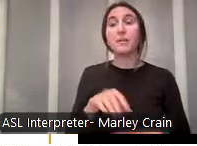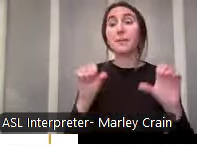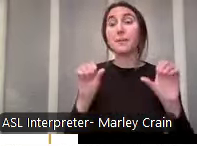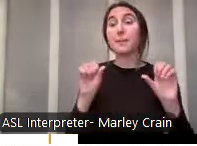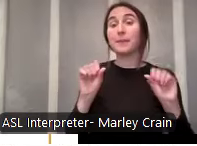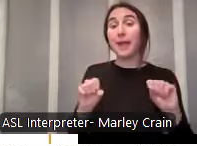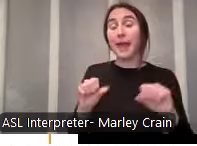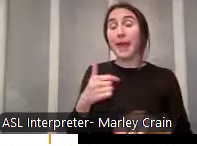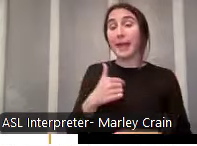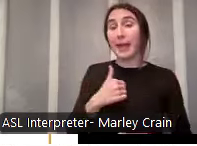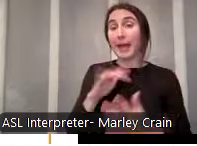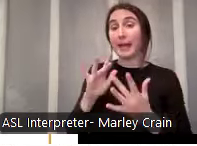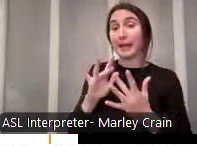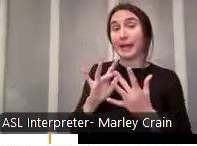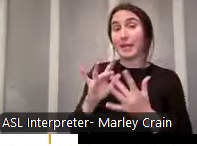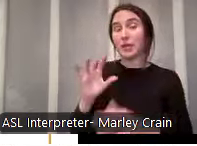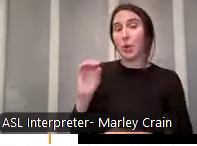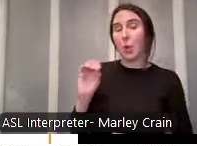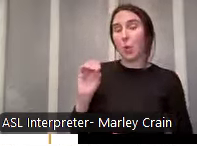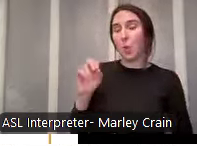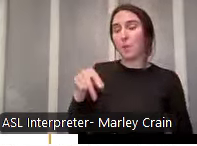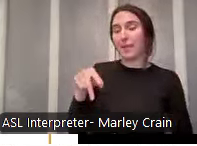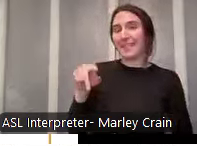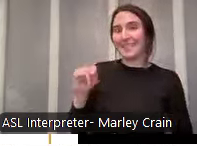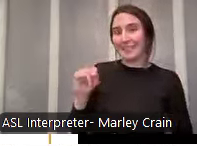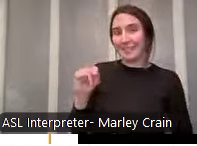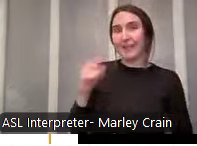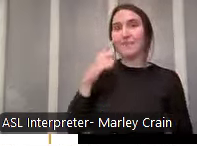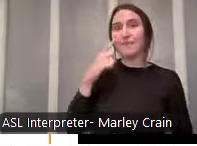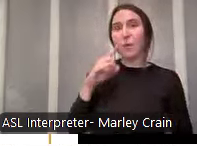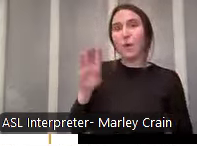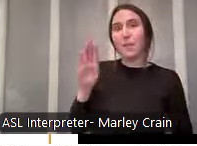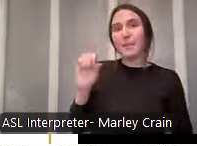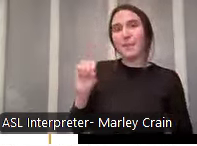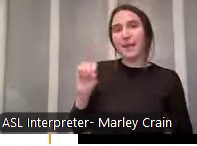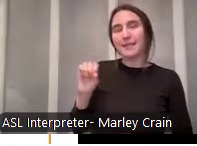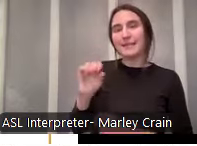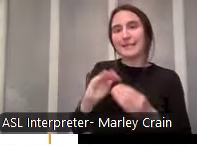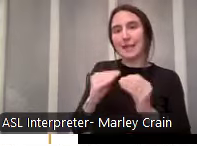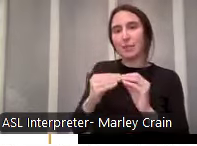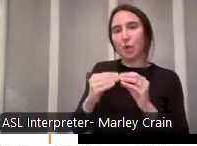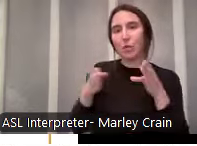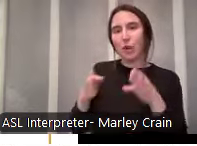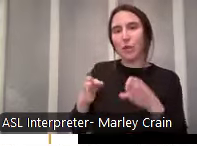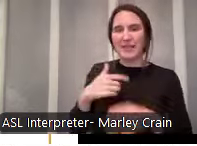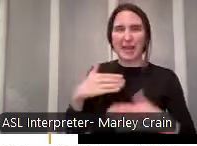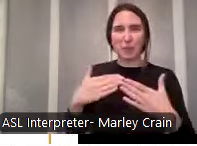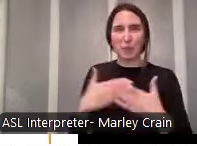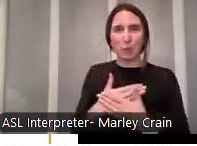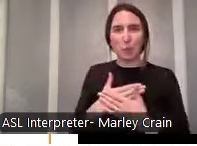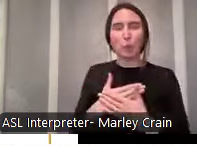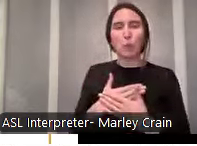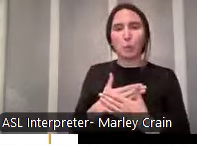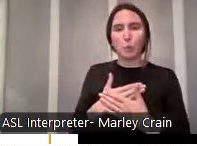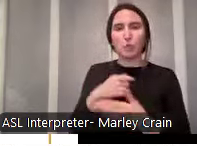contacting OPT? I'm a new resident, and the school tells me that the account creation code for the NICSA won't be available until the first day of